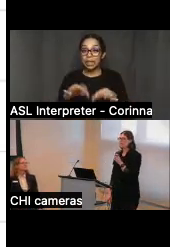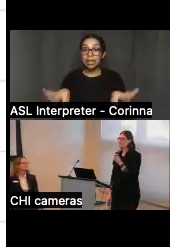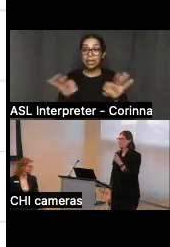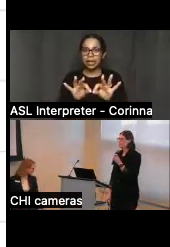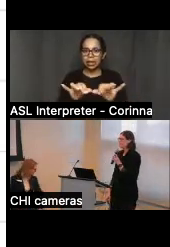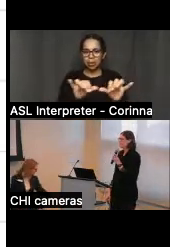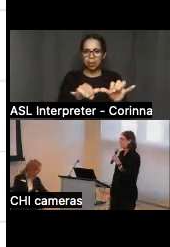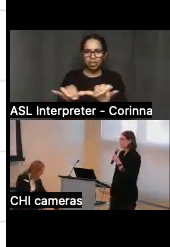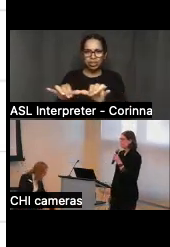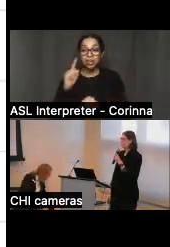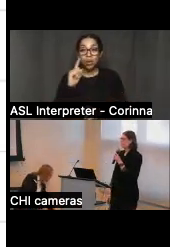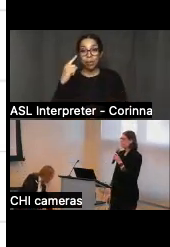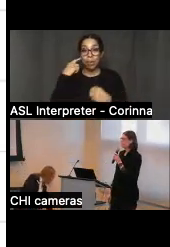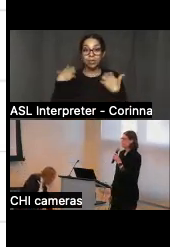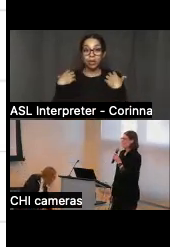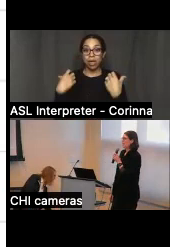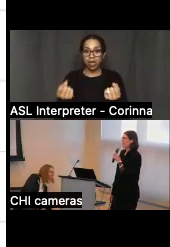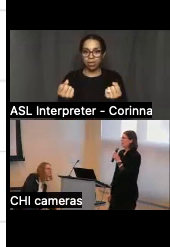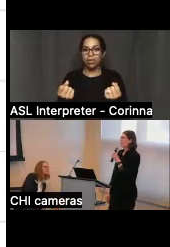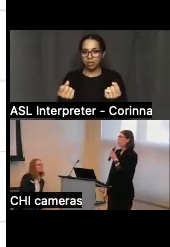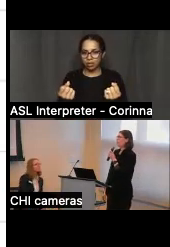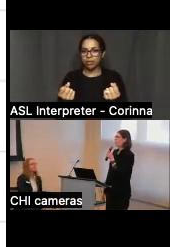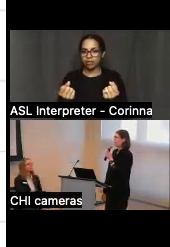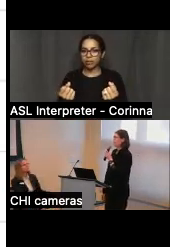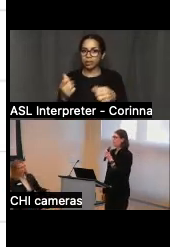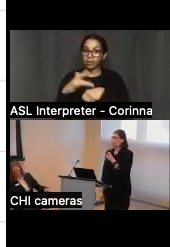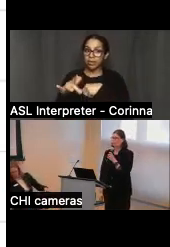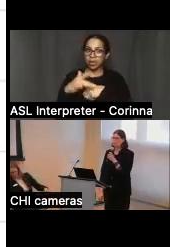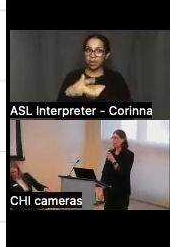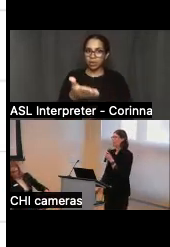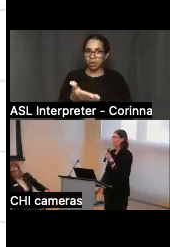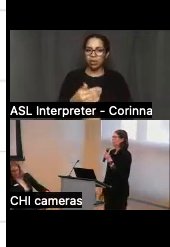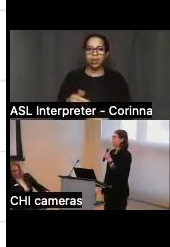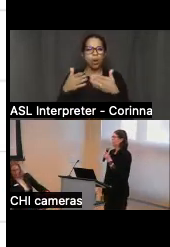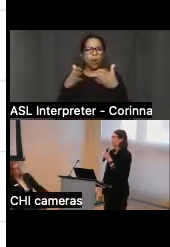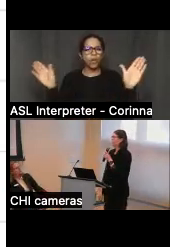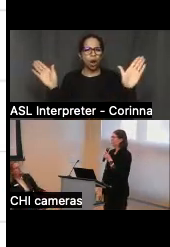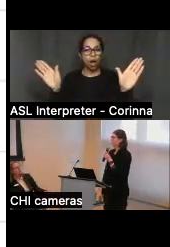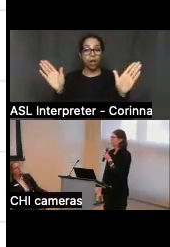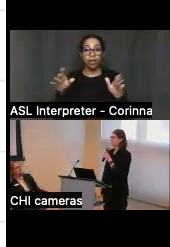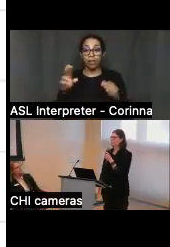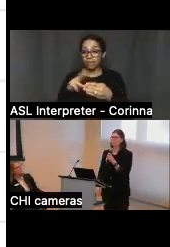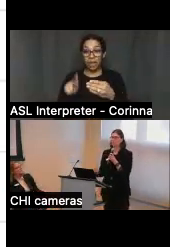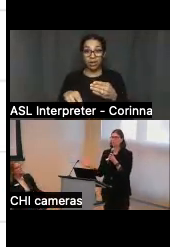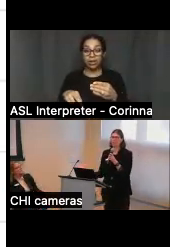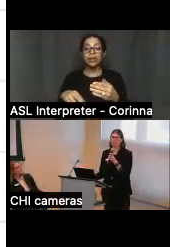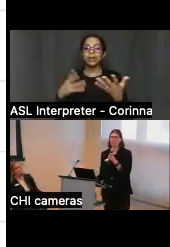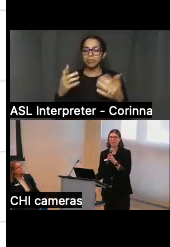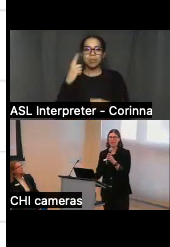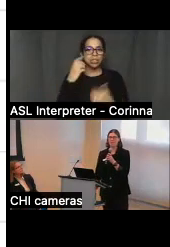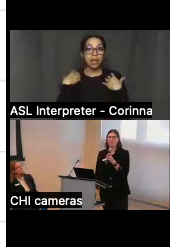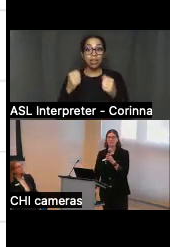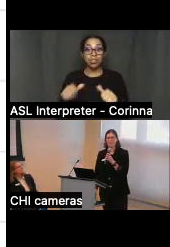health section on the CHAS that we have available. And kind of the overall finding here that we found was that mental health challenges didn't go